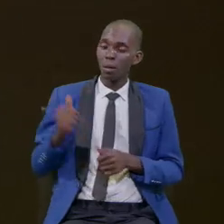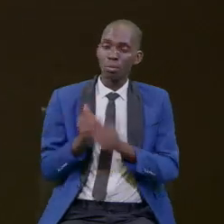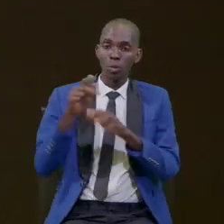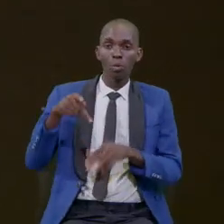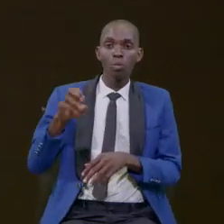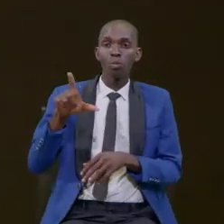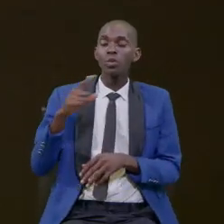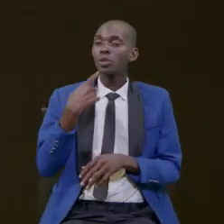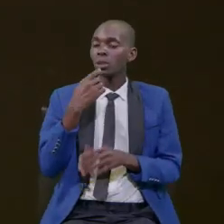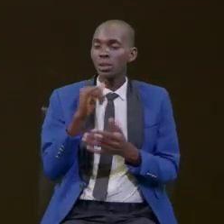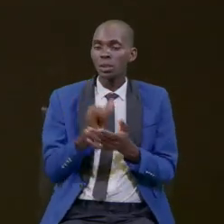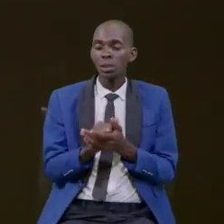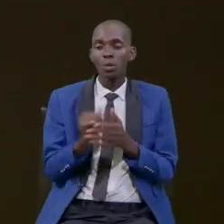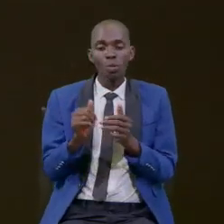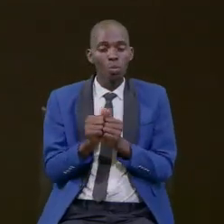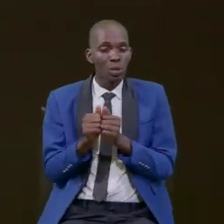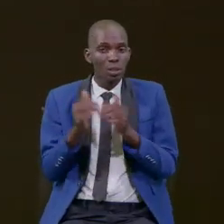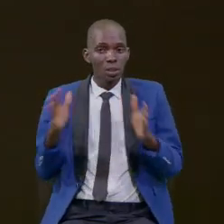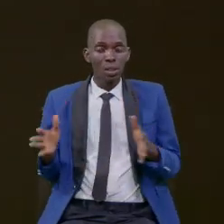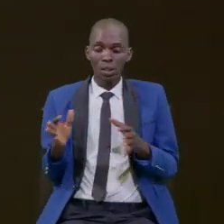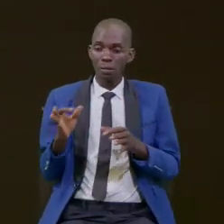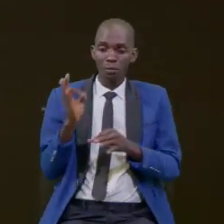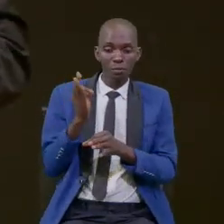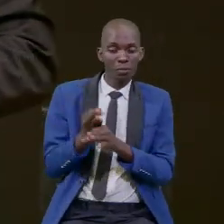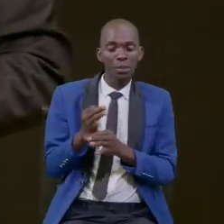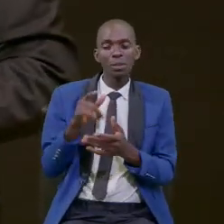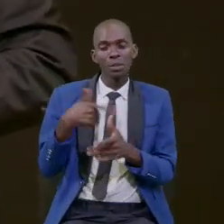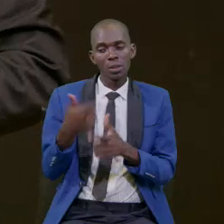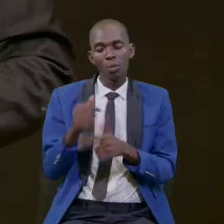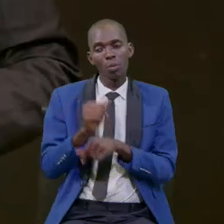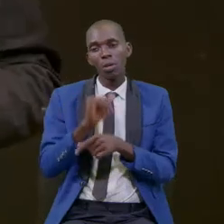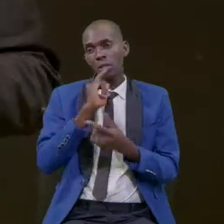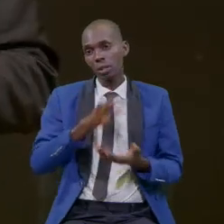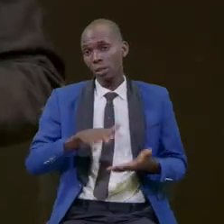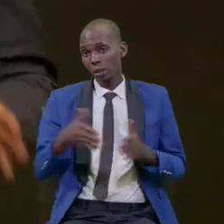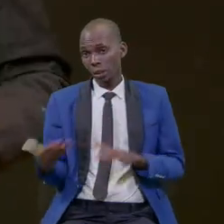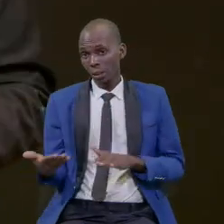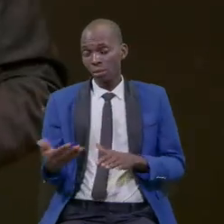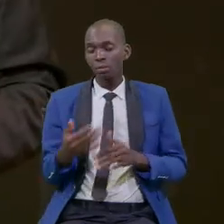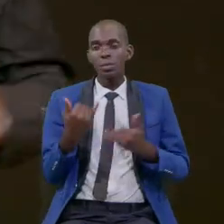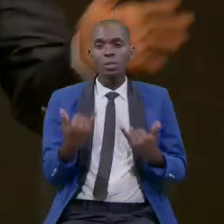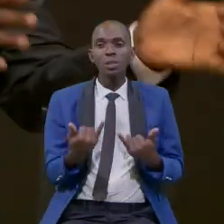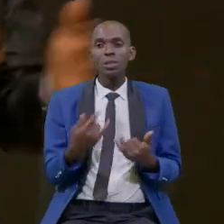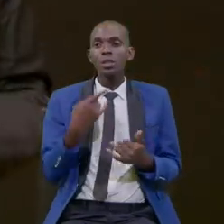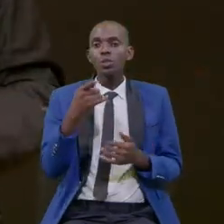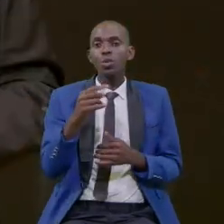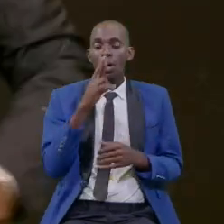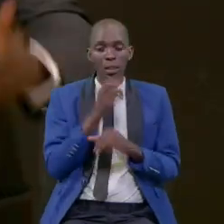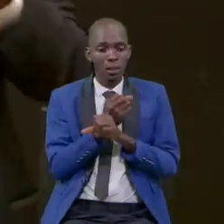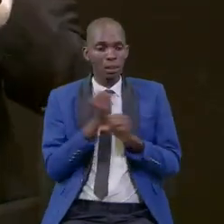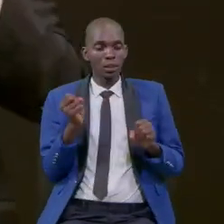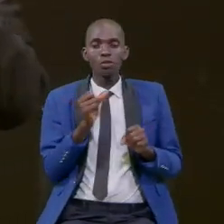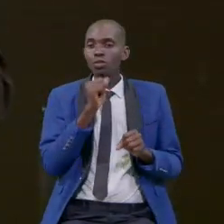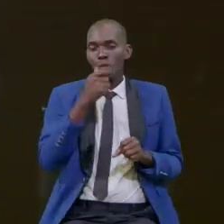is dead work. So there's no contradiction. You are saved not by the works you have done before